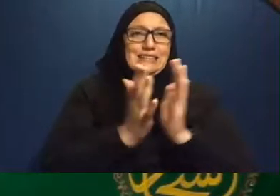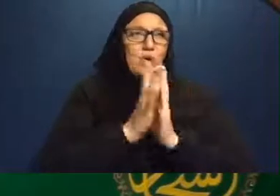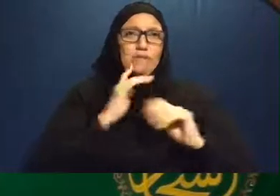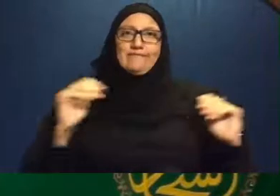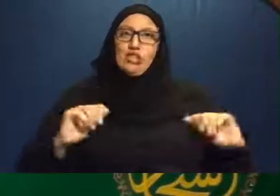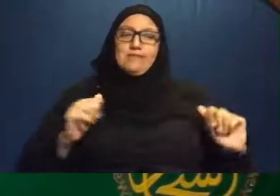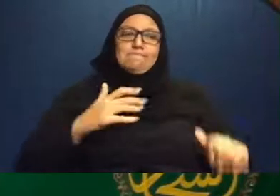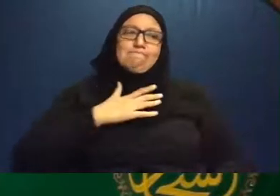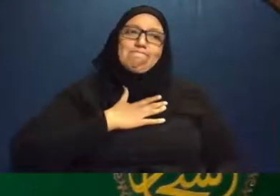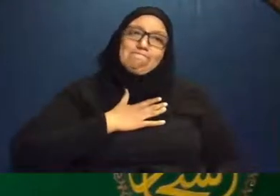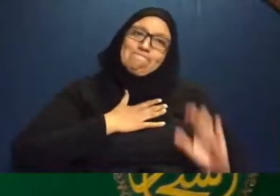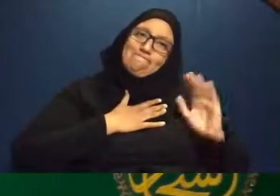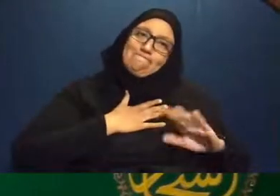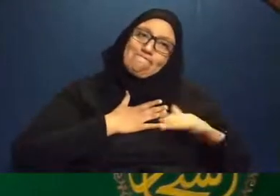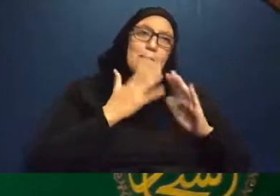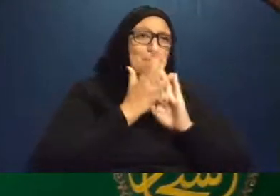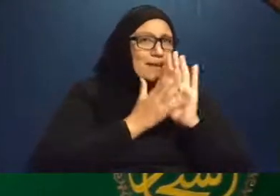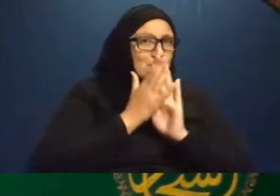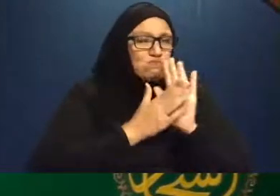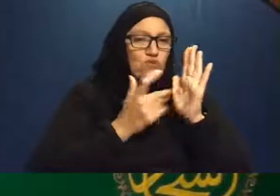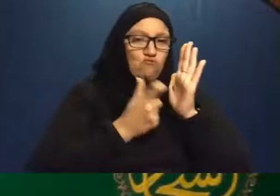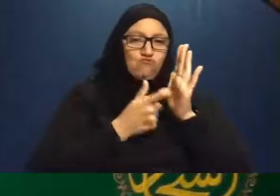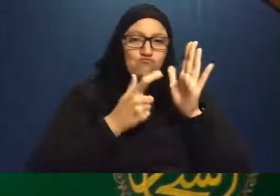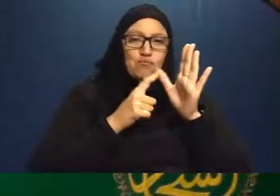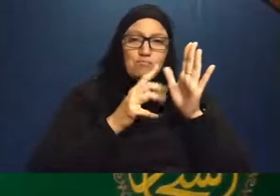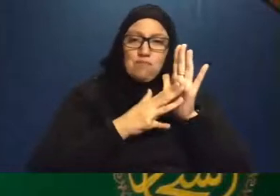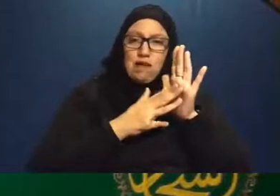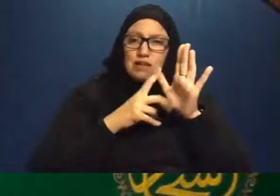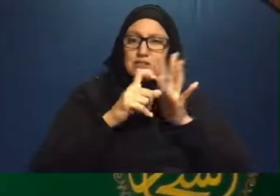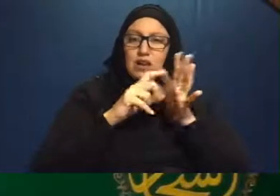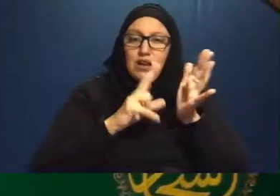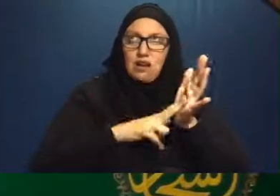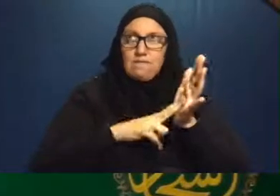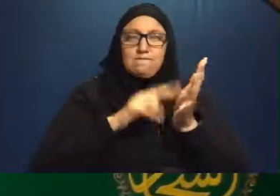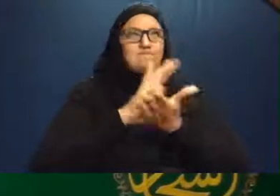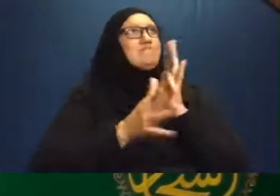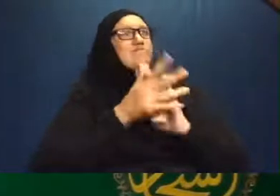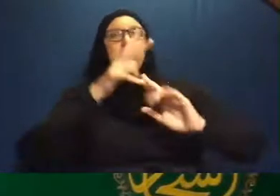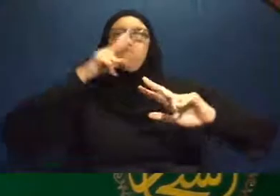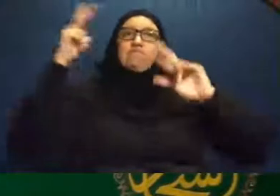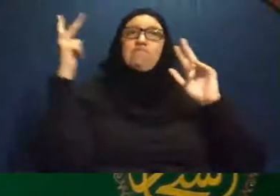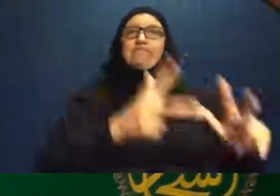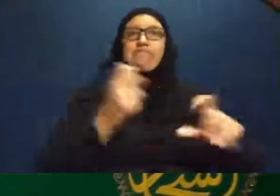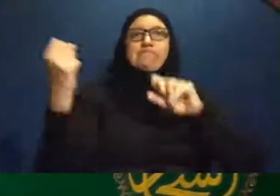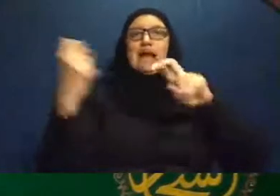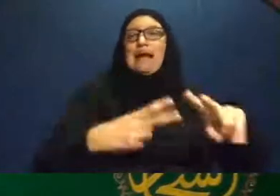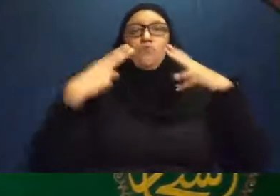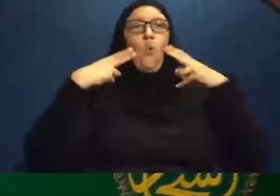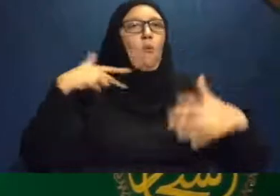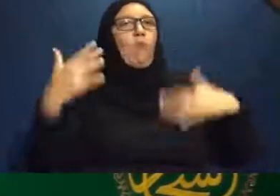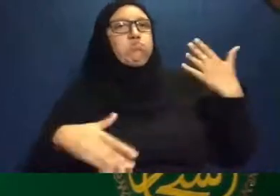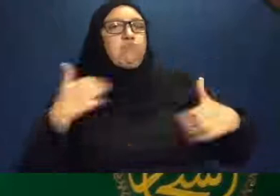said. But that does not mean that Ramadan we should just finish with it and go back to